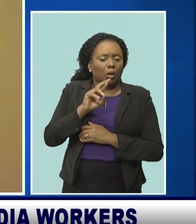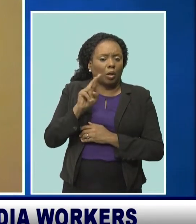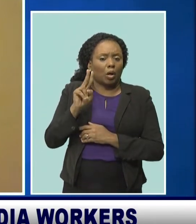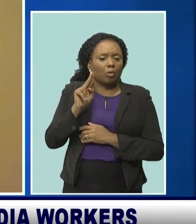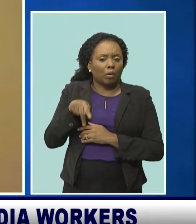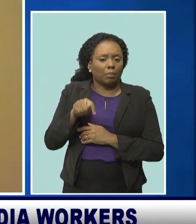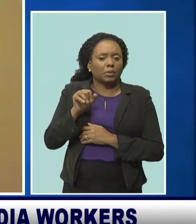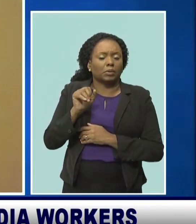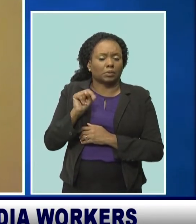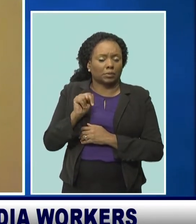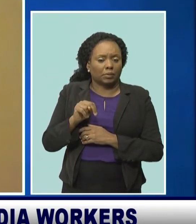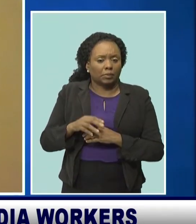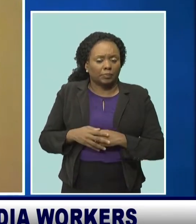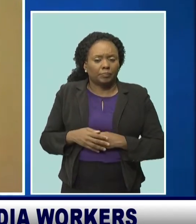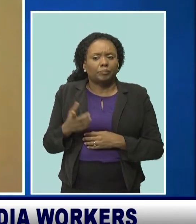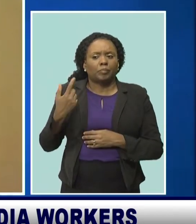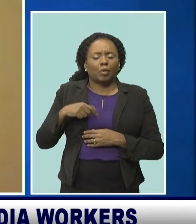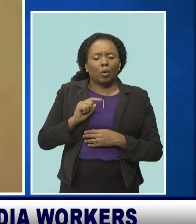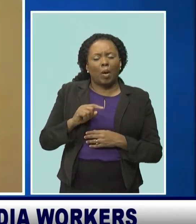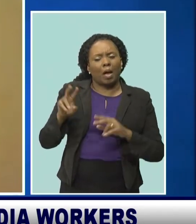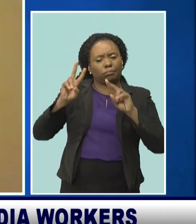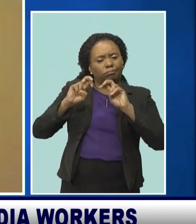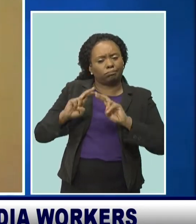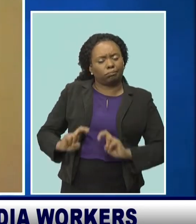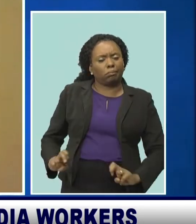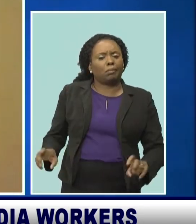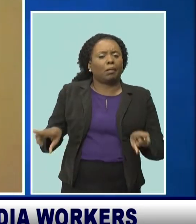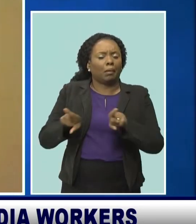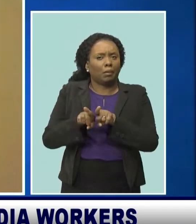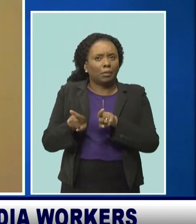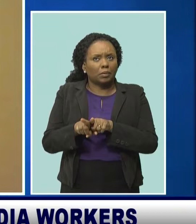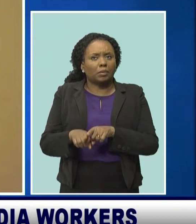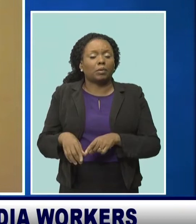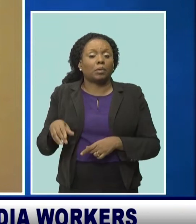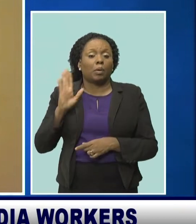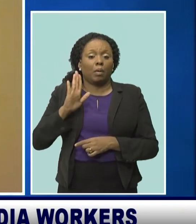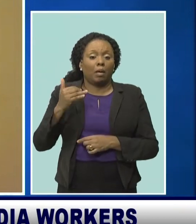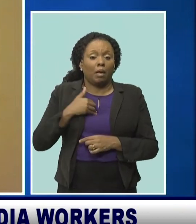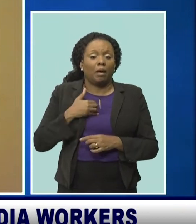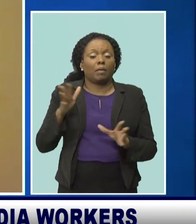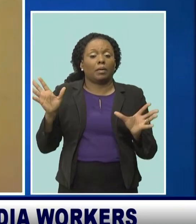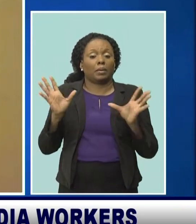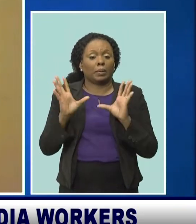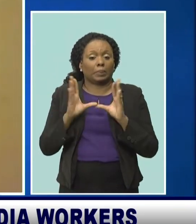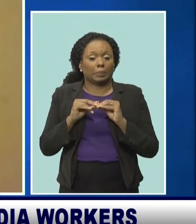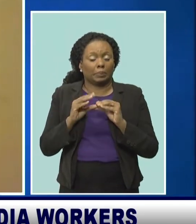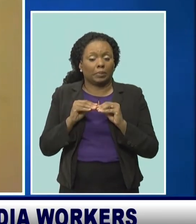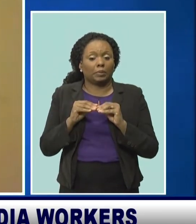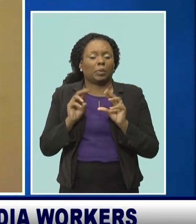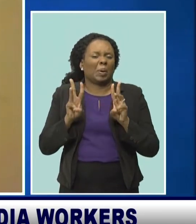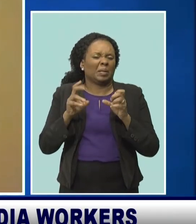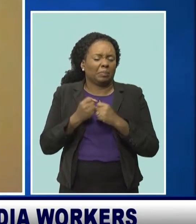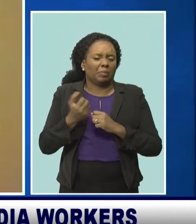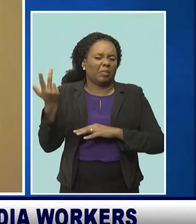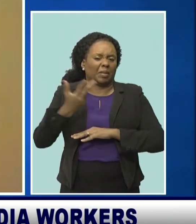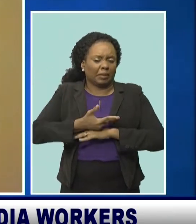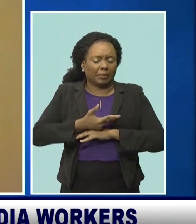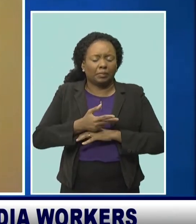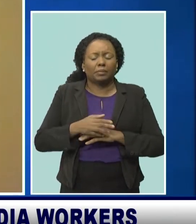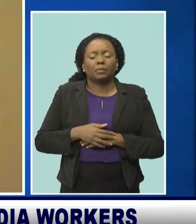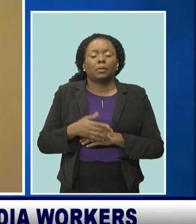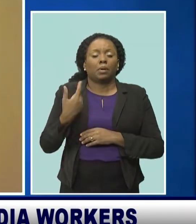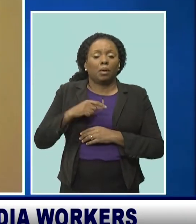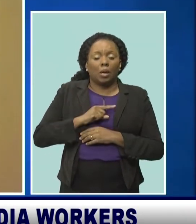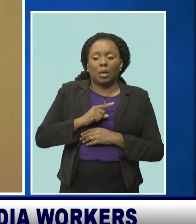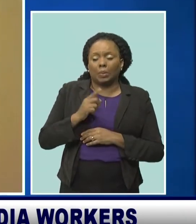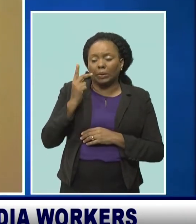we are looking at that issue. It is a 3-day seminar in Trinidad, and we will be